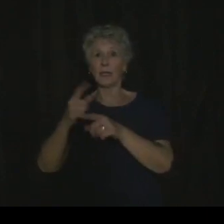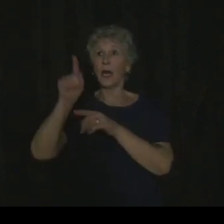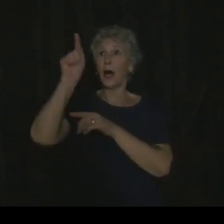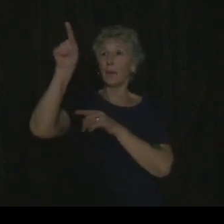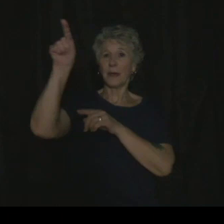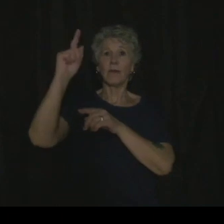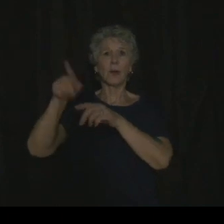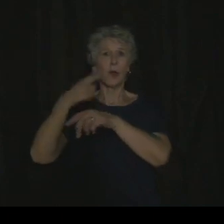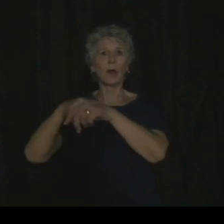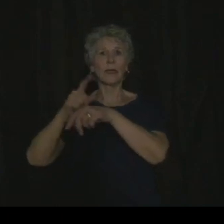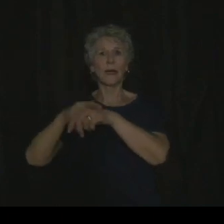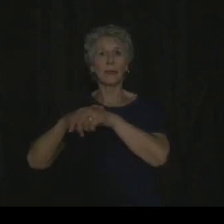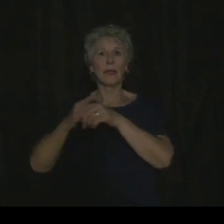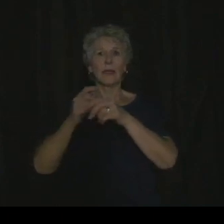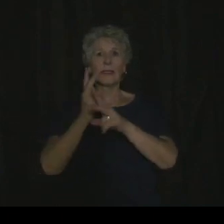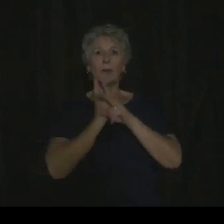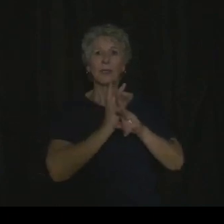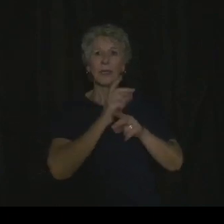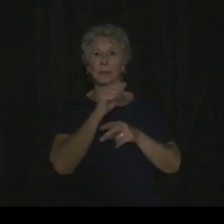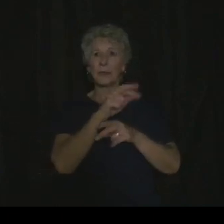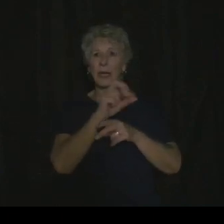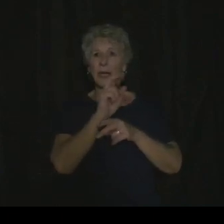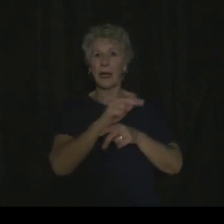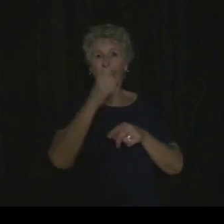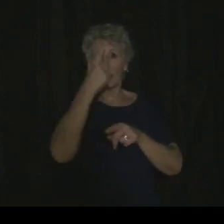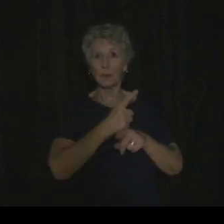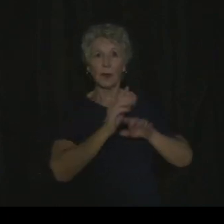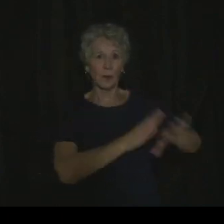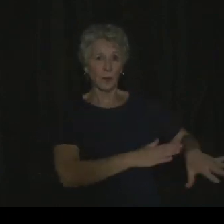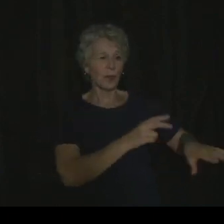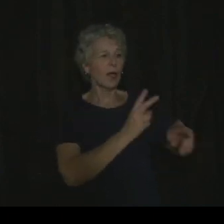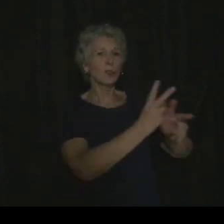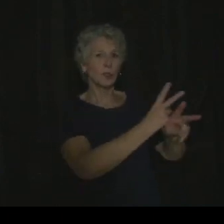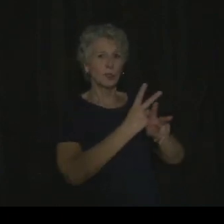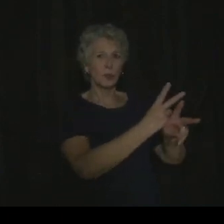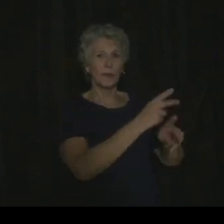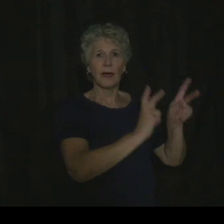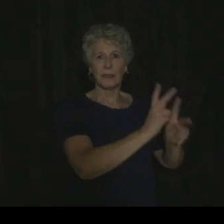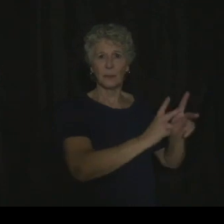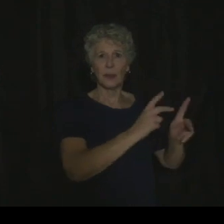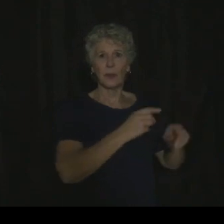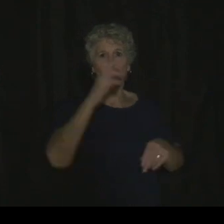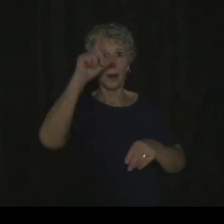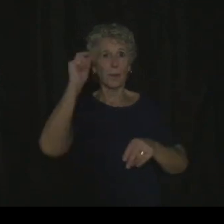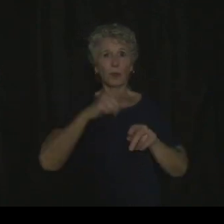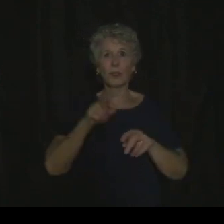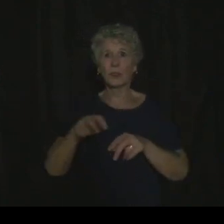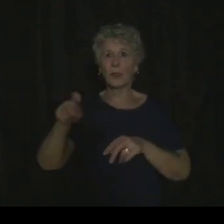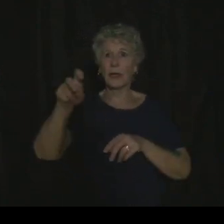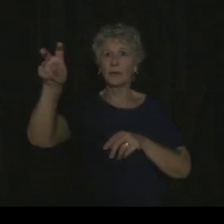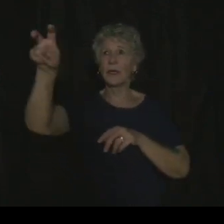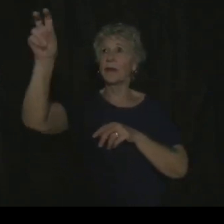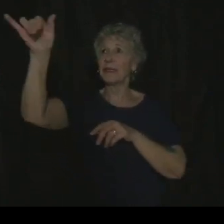up there for a while, so he leaves his little brother Aaron behind to watch over the people of Israel. And he's up there so long that